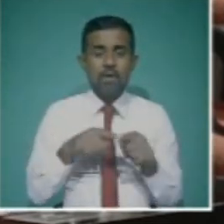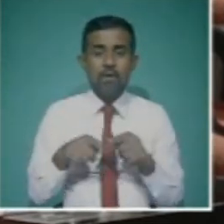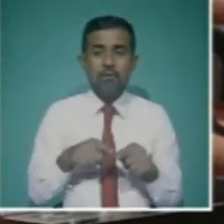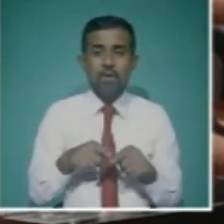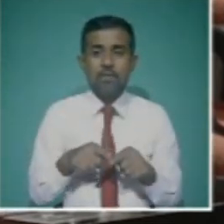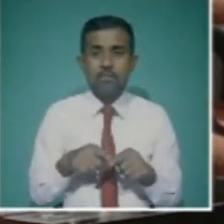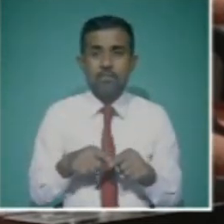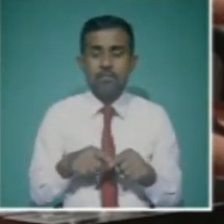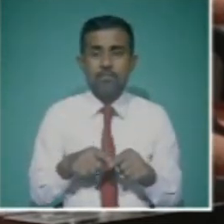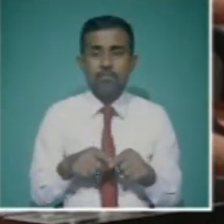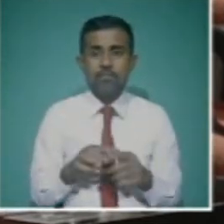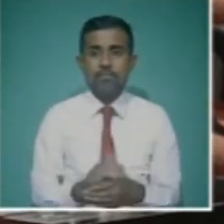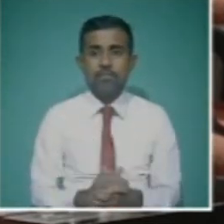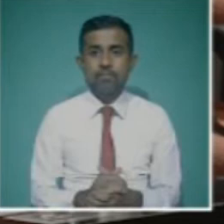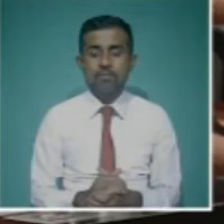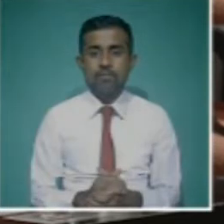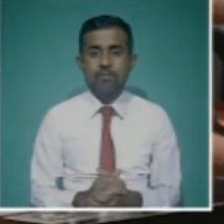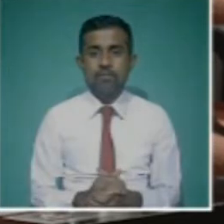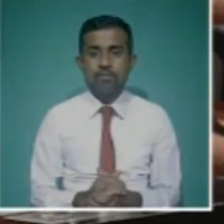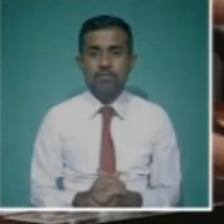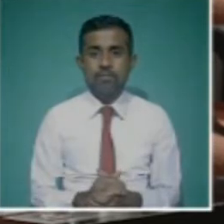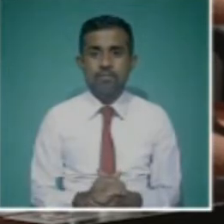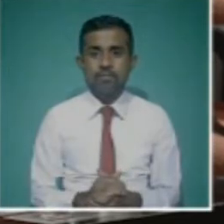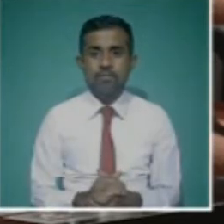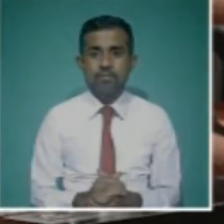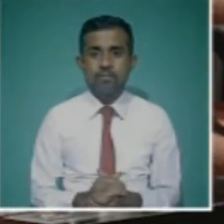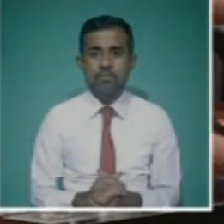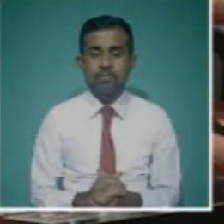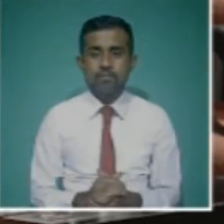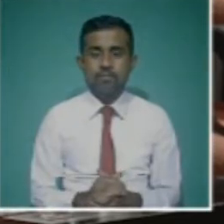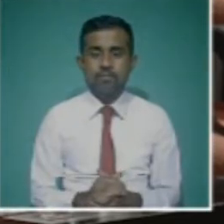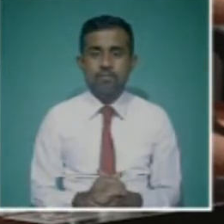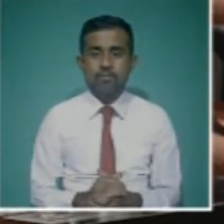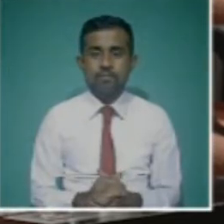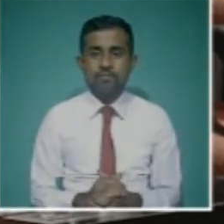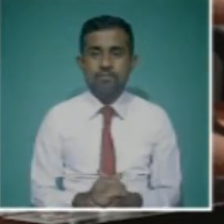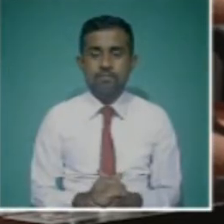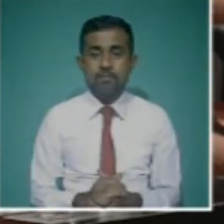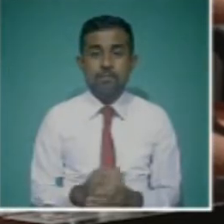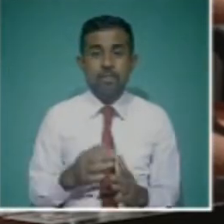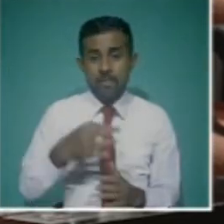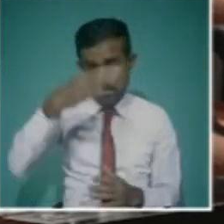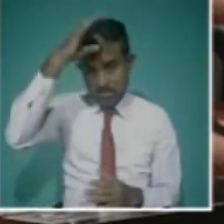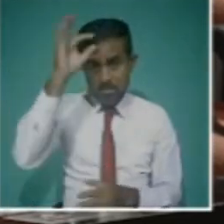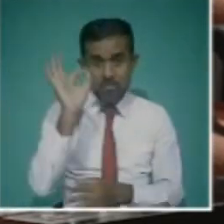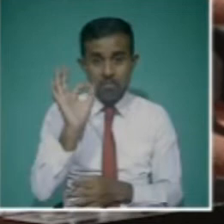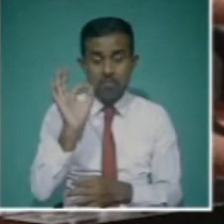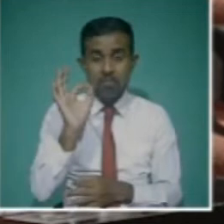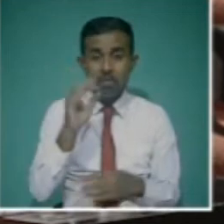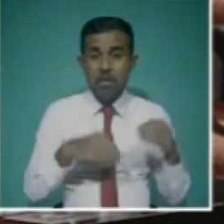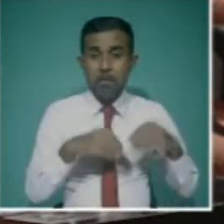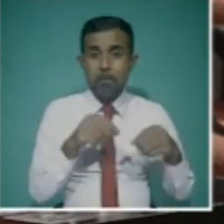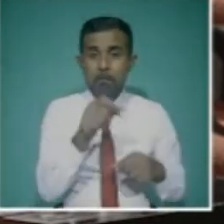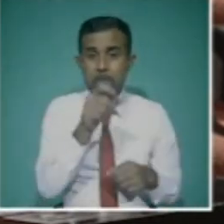different from the average Sinhala nationalist, Sinhala Buddhist nationalist politicians.